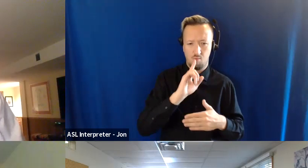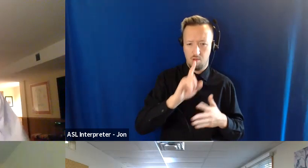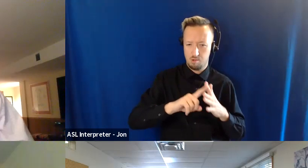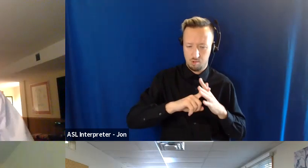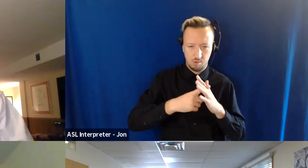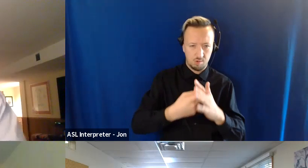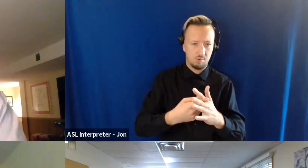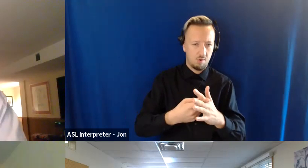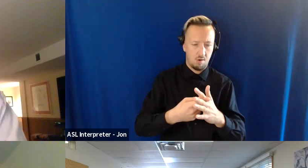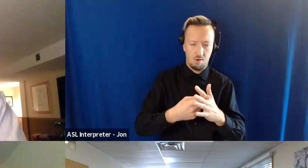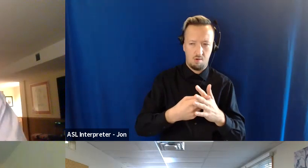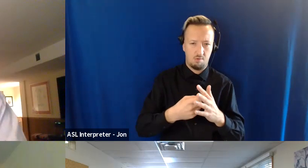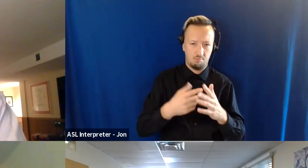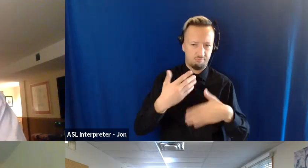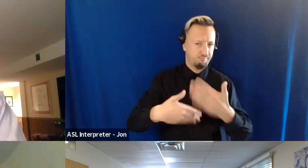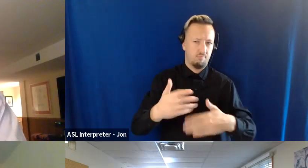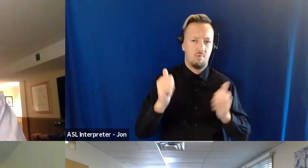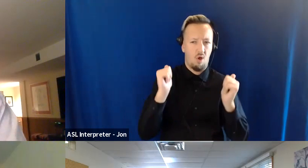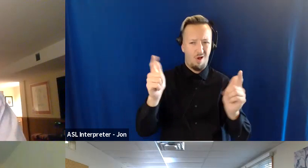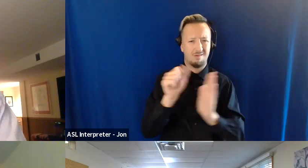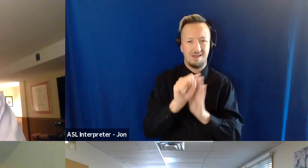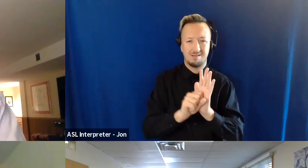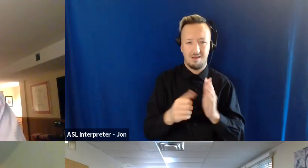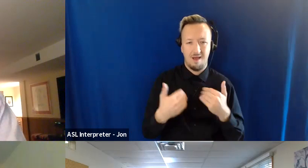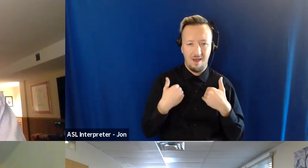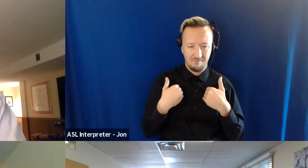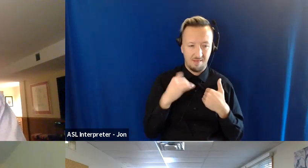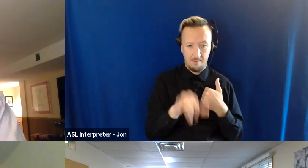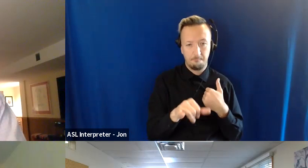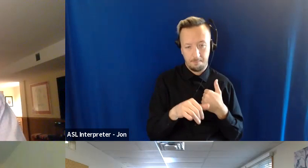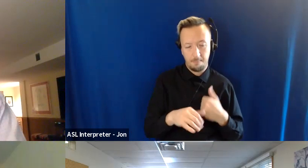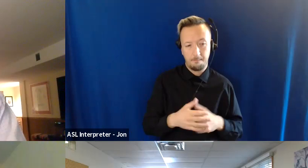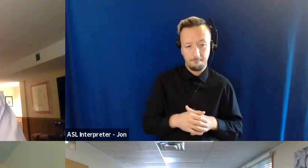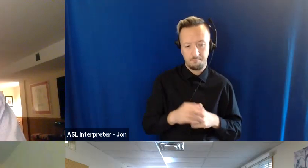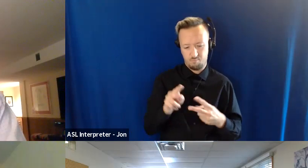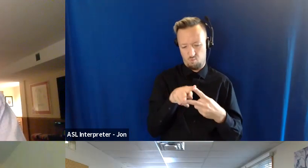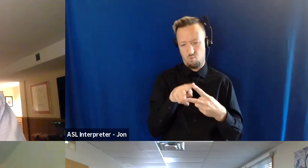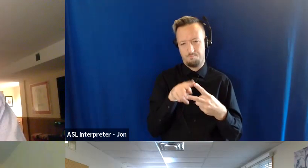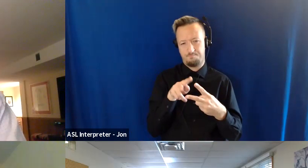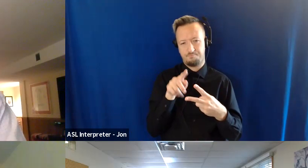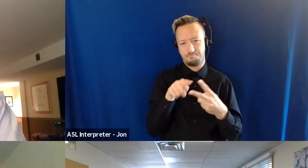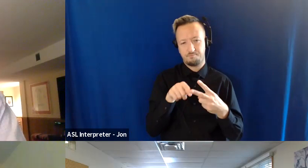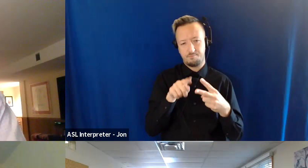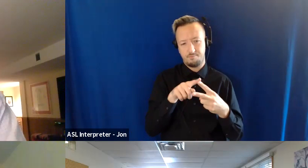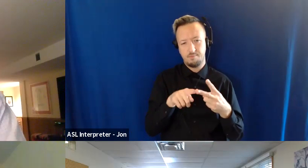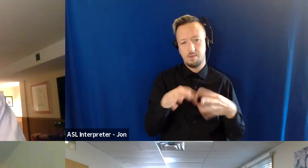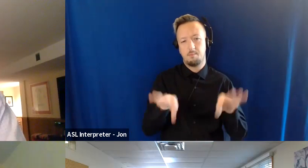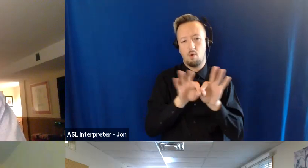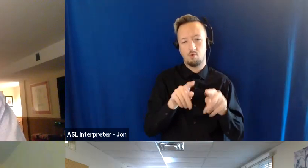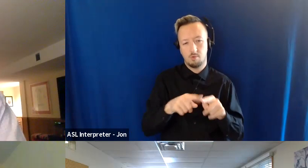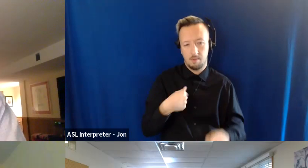just about every state has one of those. So I would say that was two of the biggest ones that stood out in my